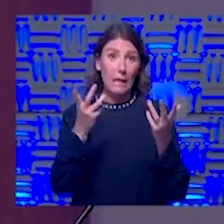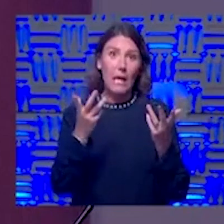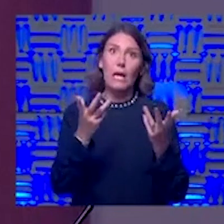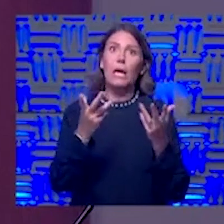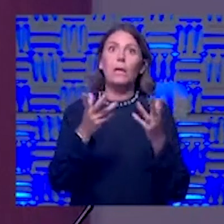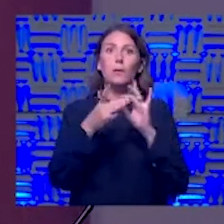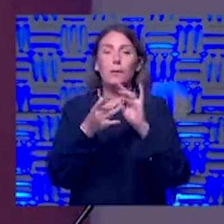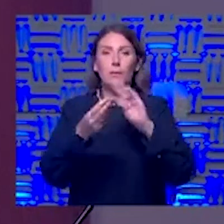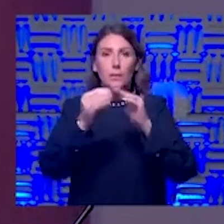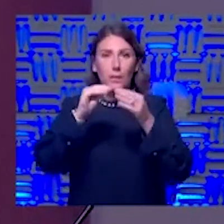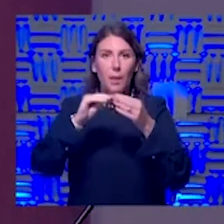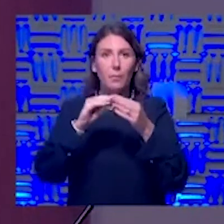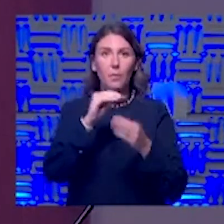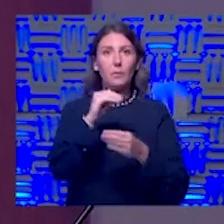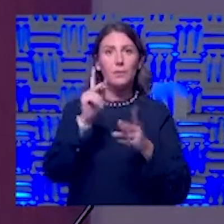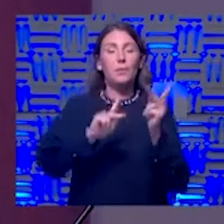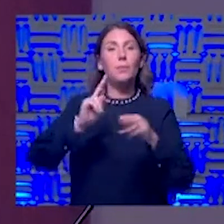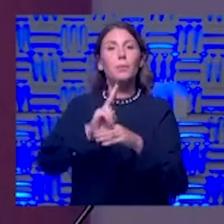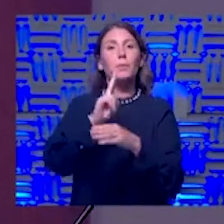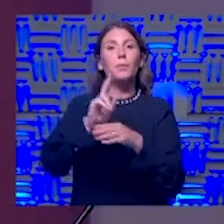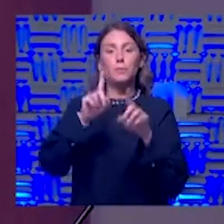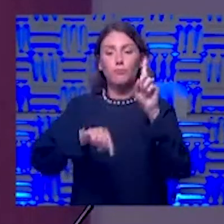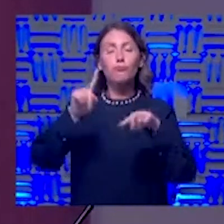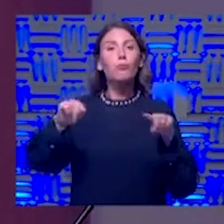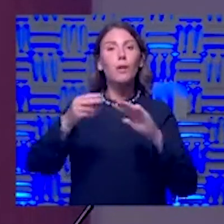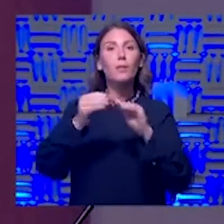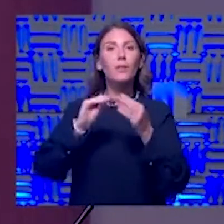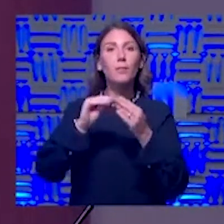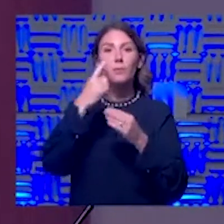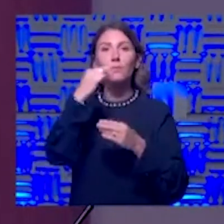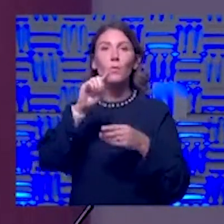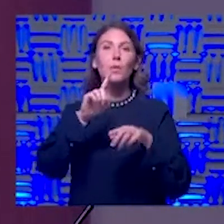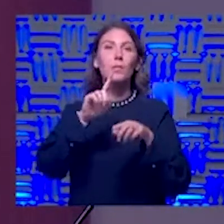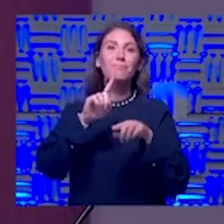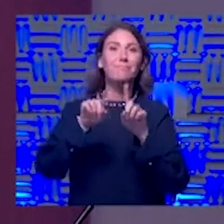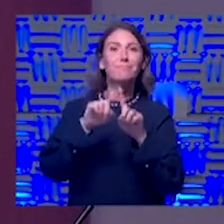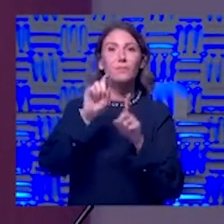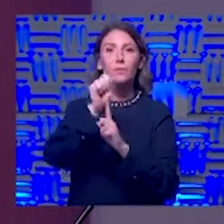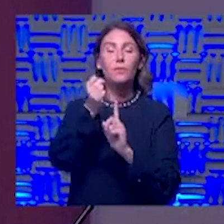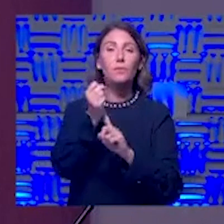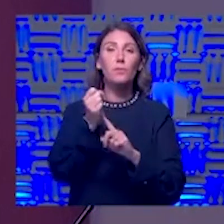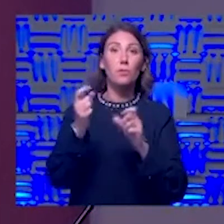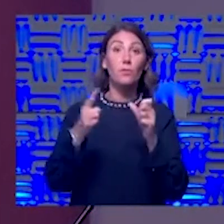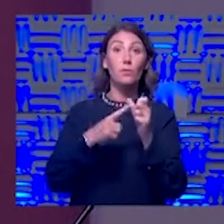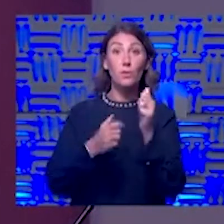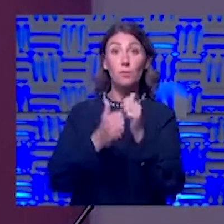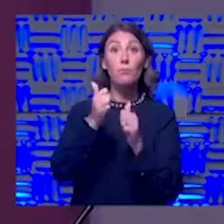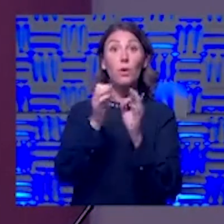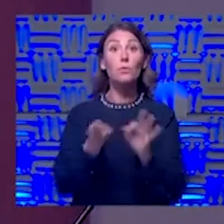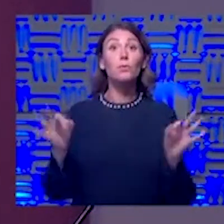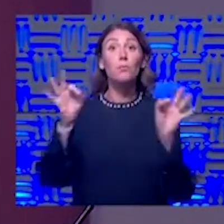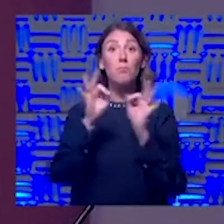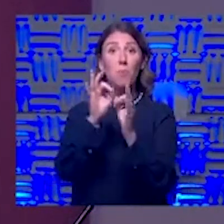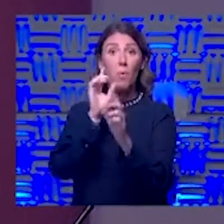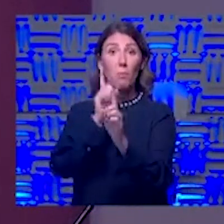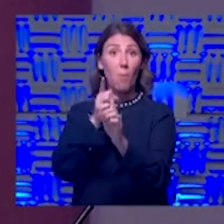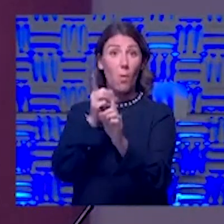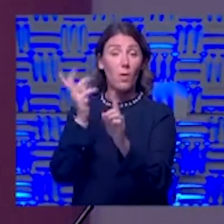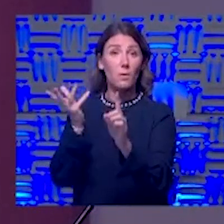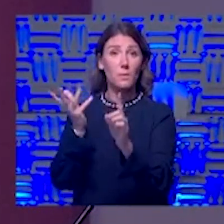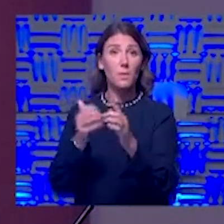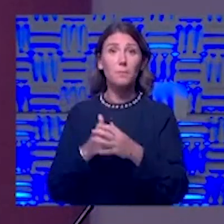numbers, and I think people use different numbers to make different cases. Maybe the first and most important point I guess I would make